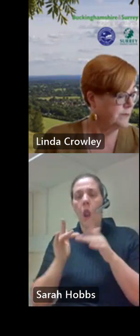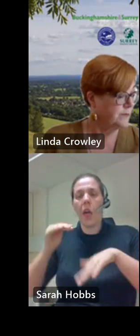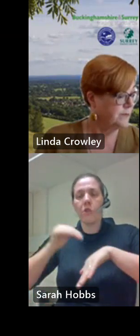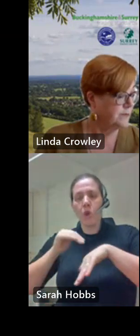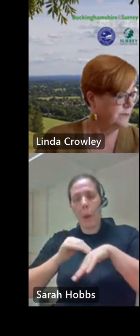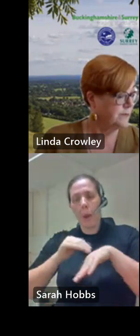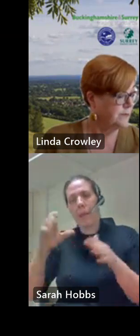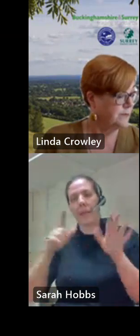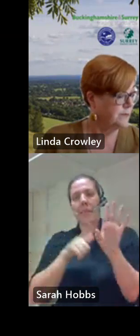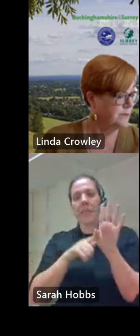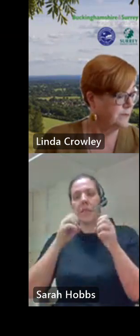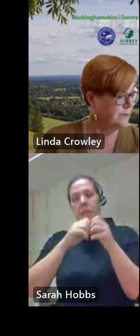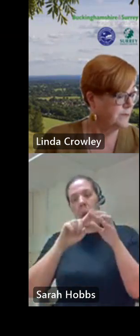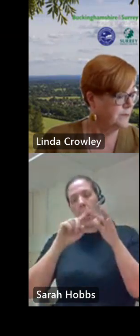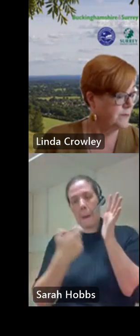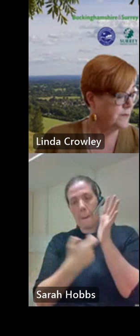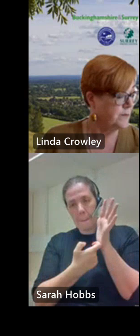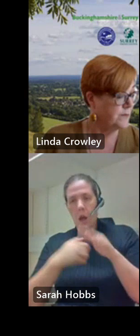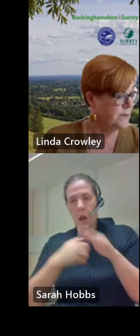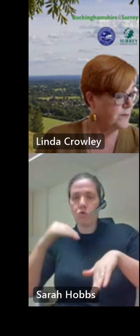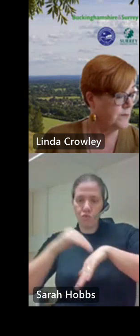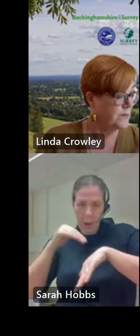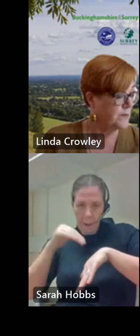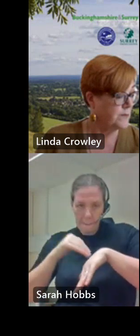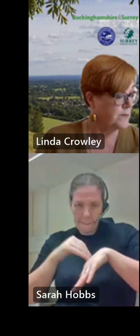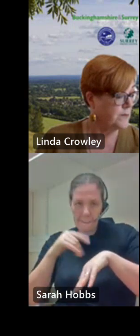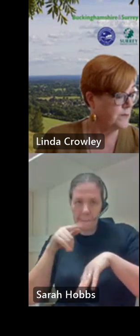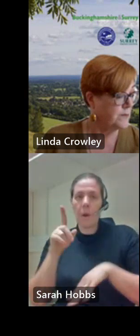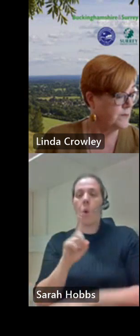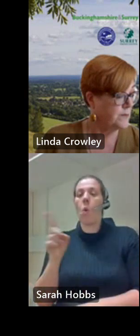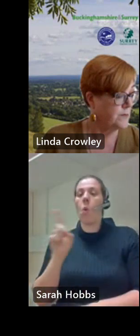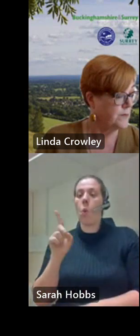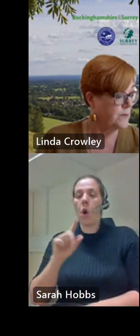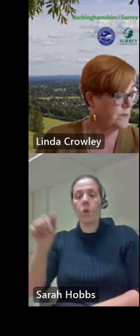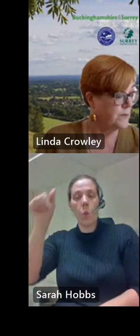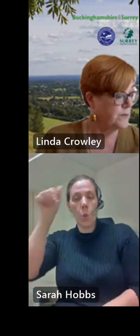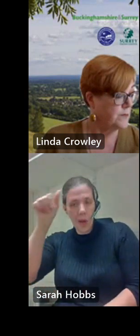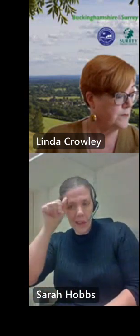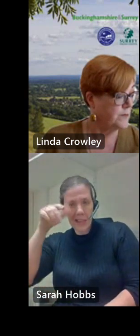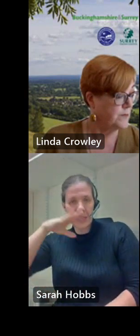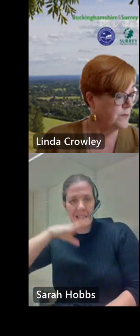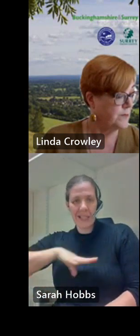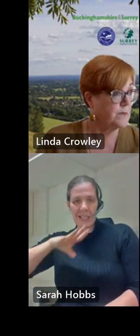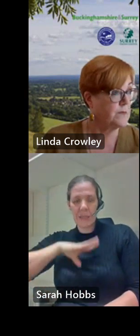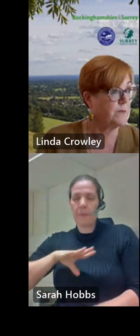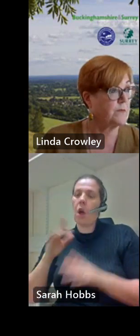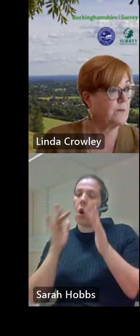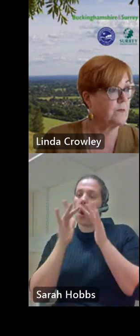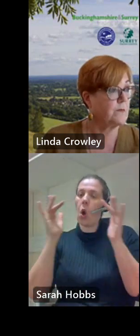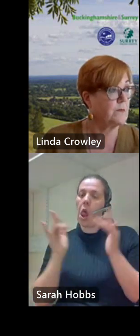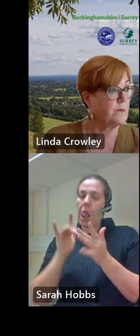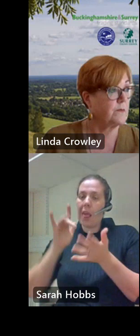on what the Cyber Aware Initiative is run by the National Cyber Security Centre. Next slide, please.